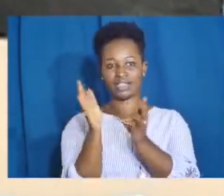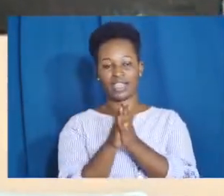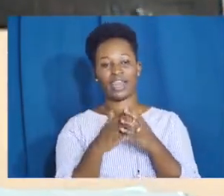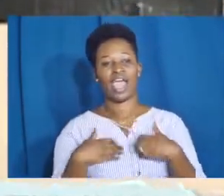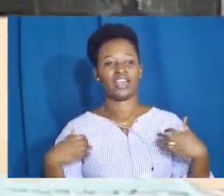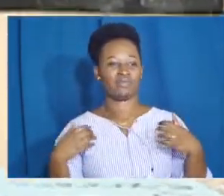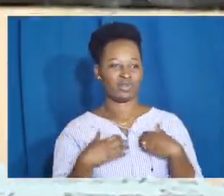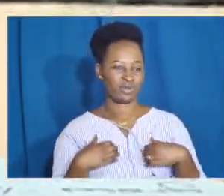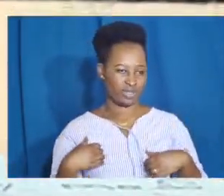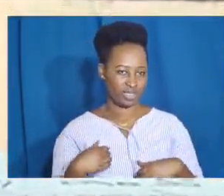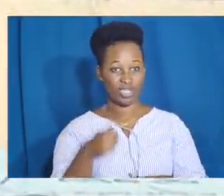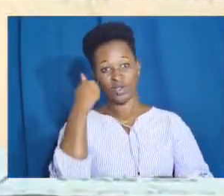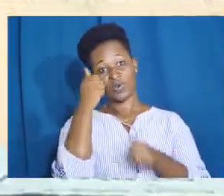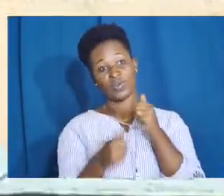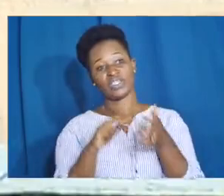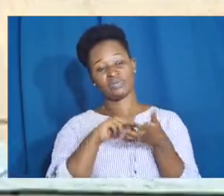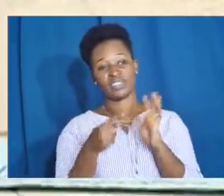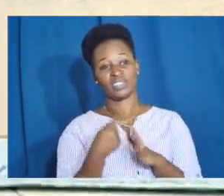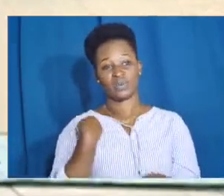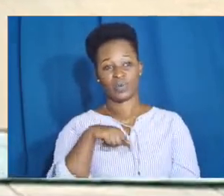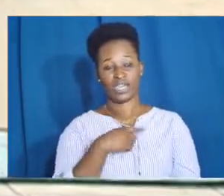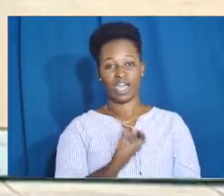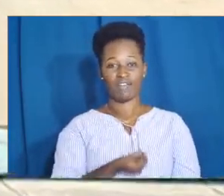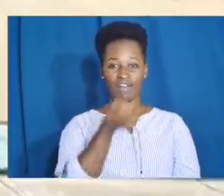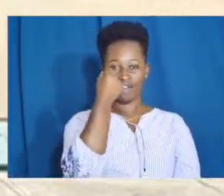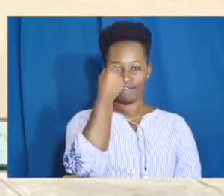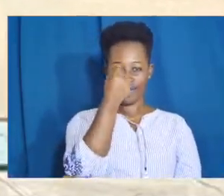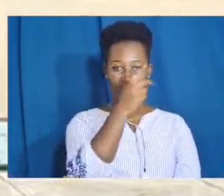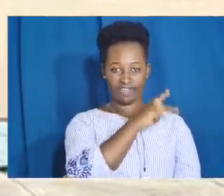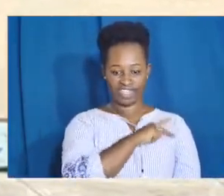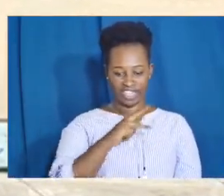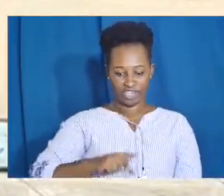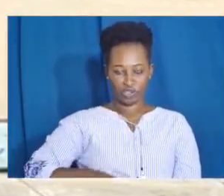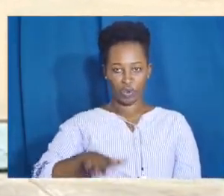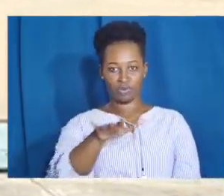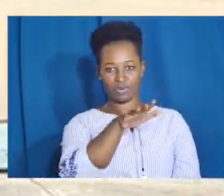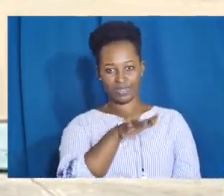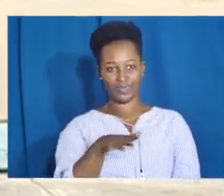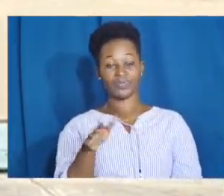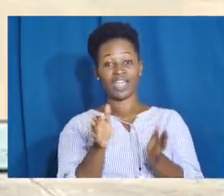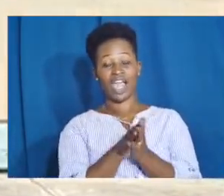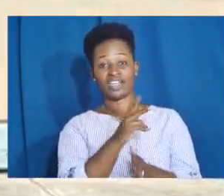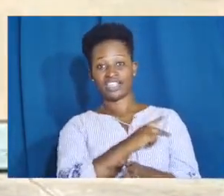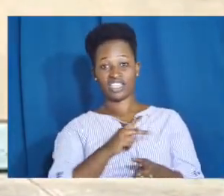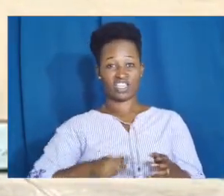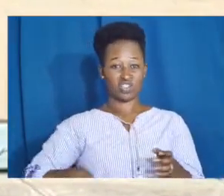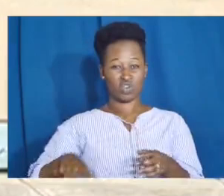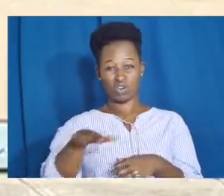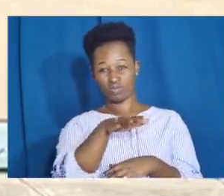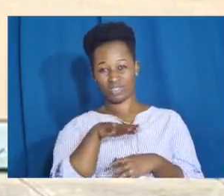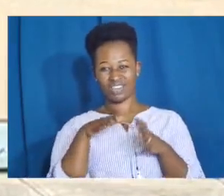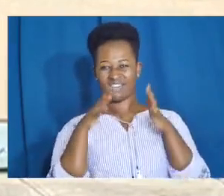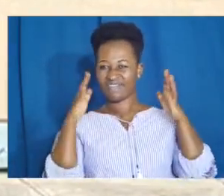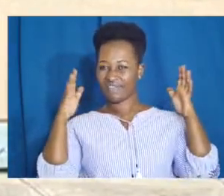animals, which means we have 5 kingdoms. And a kingdom is a very big